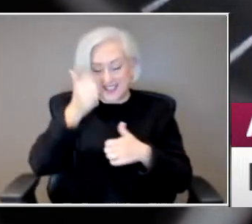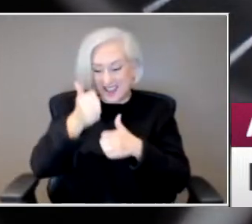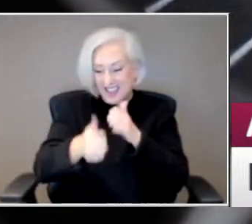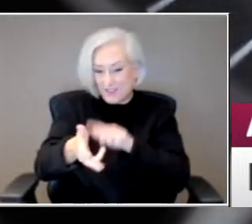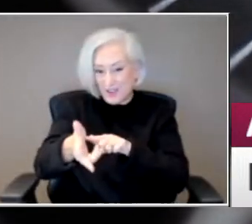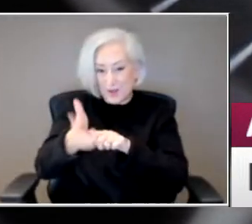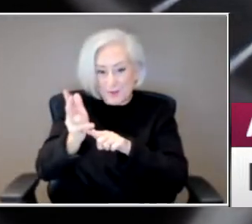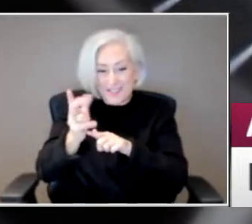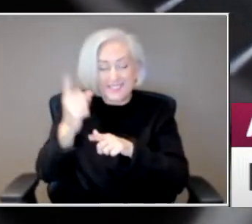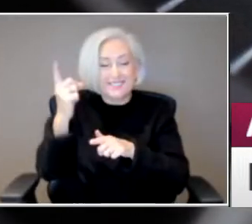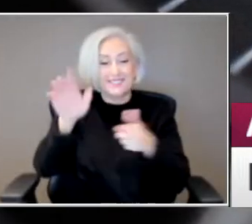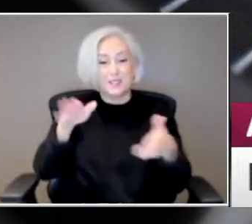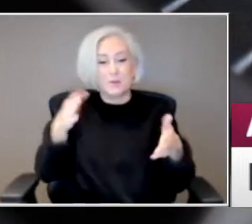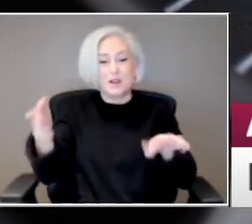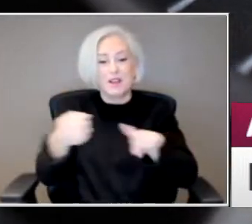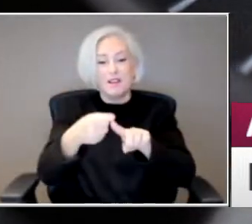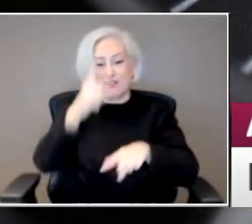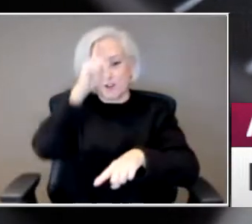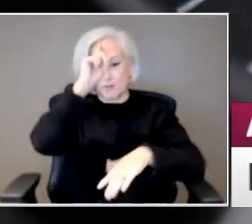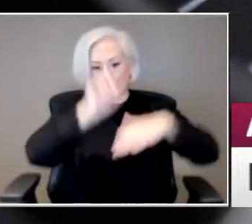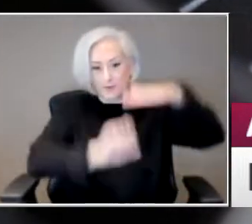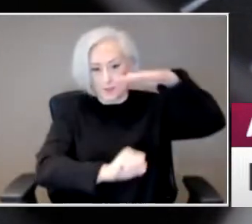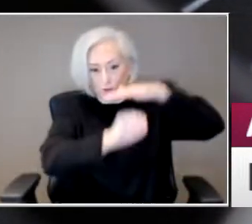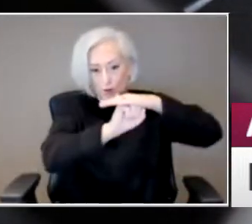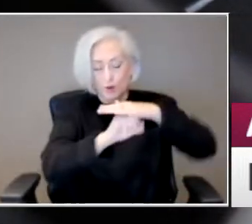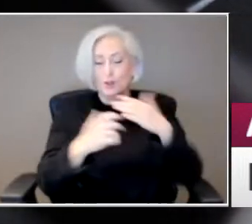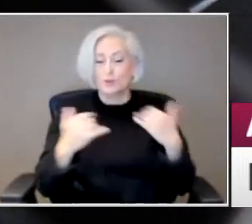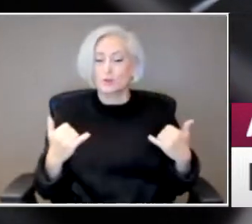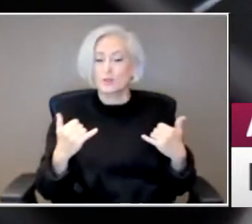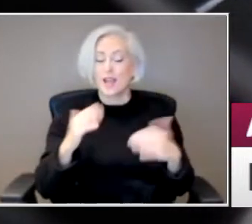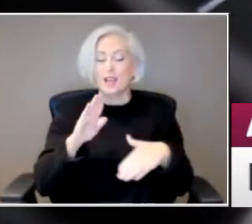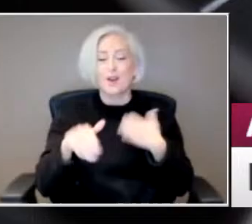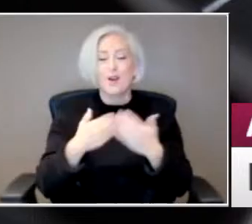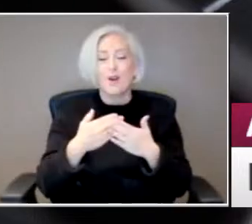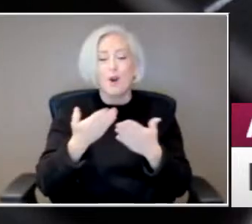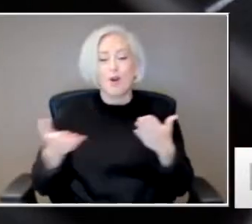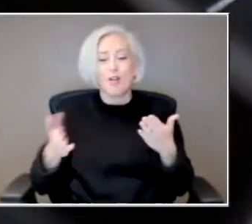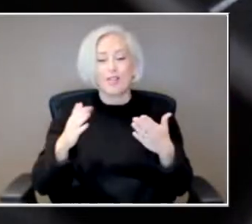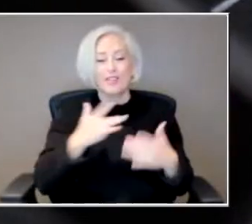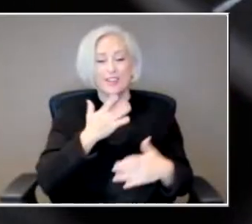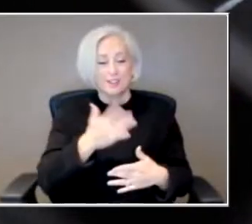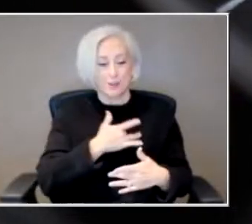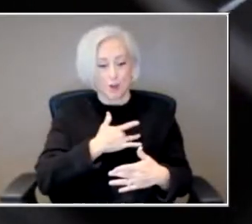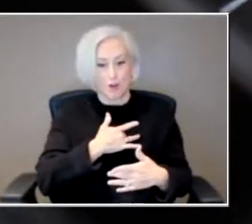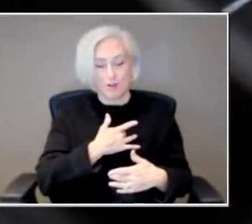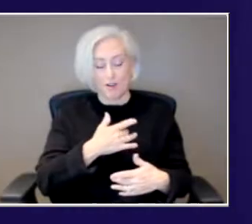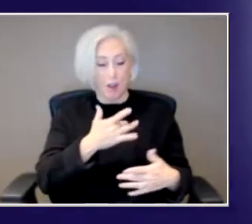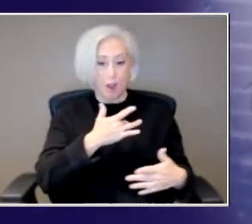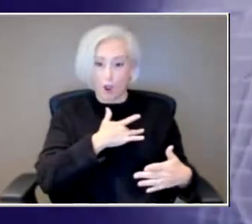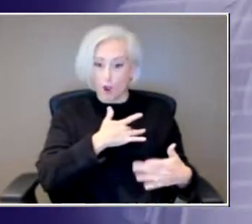stroke. On today's All Things Heart, the tie between heart disease and strokes.